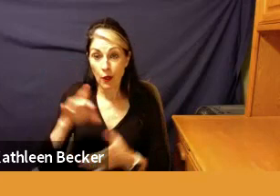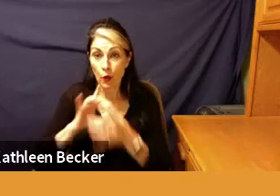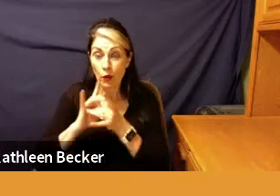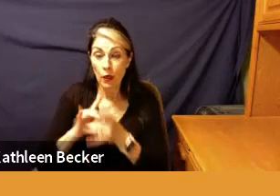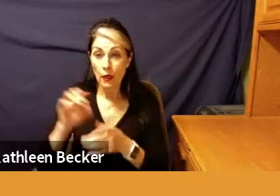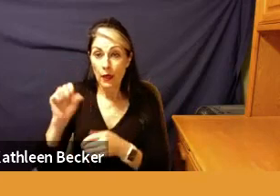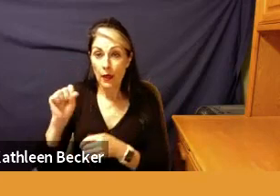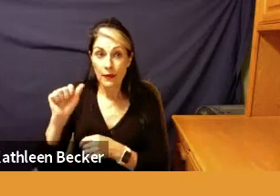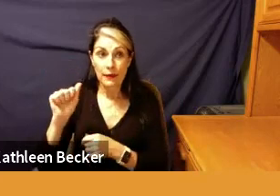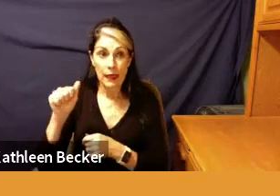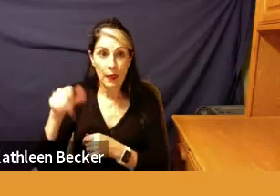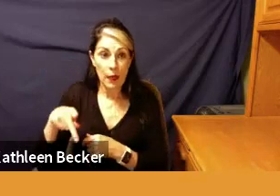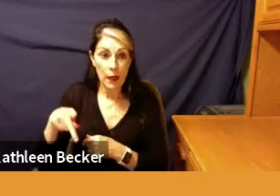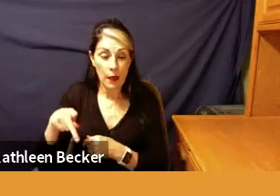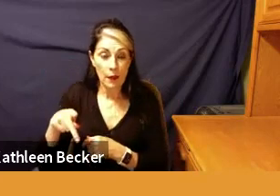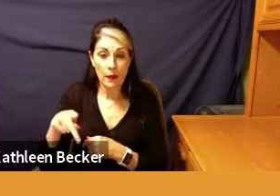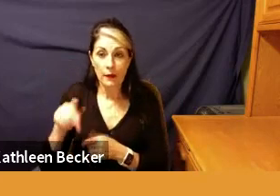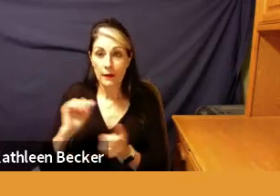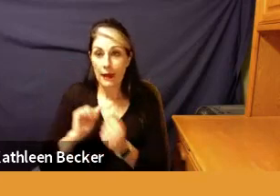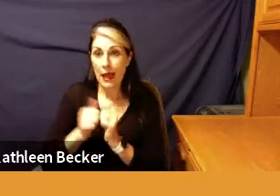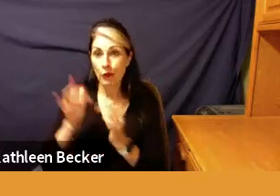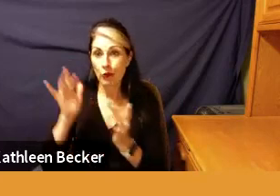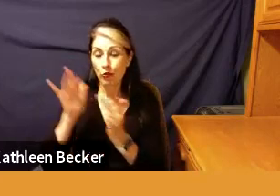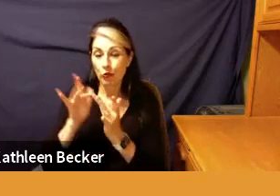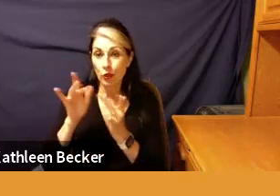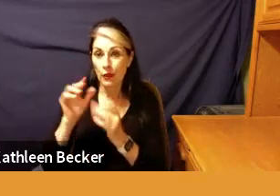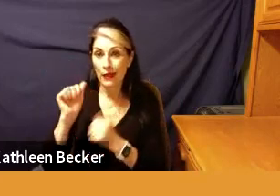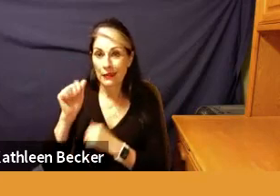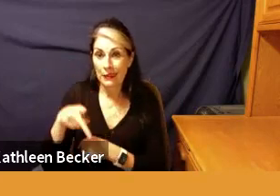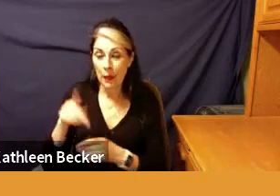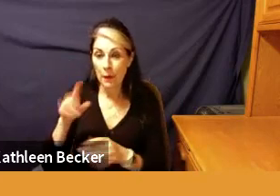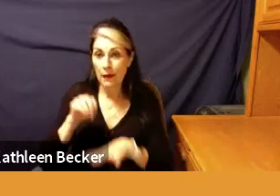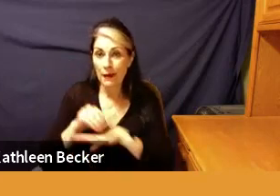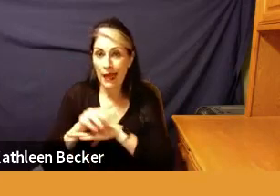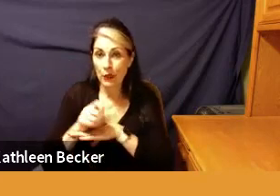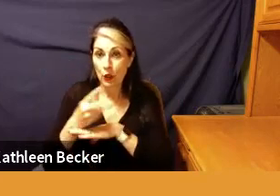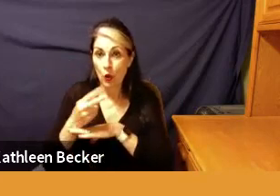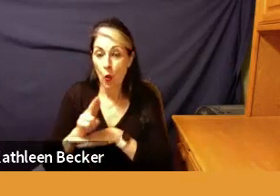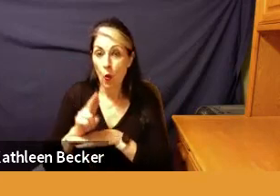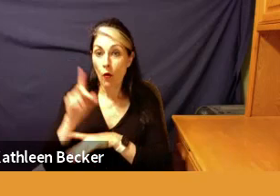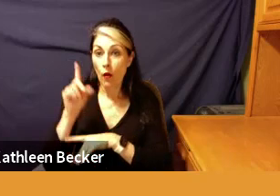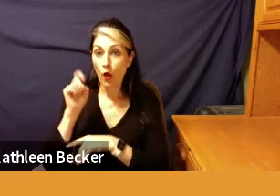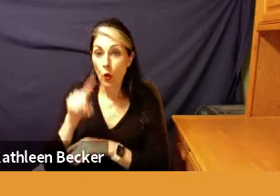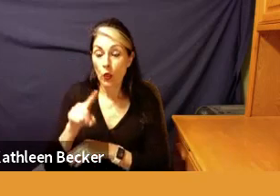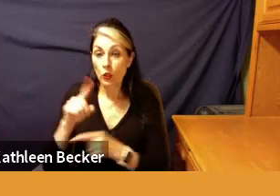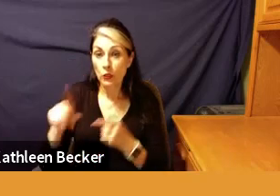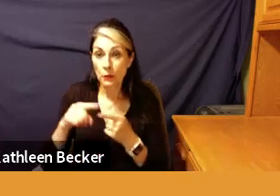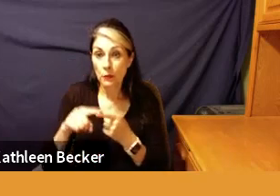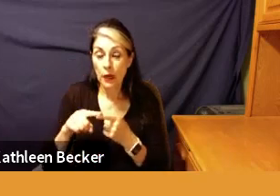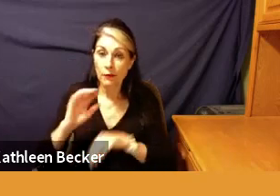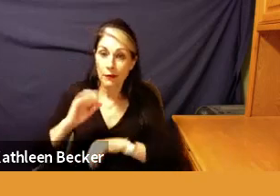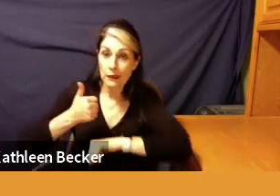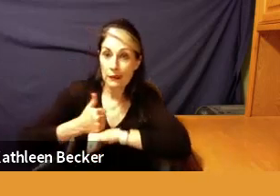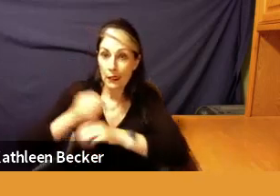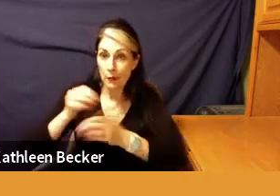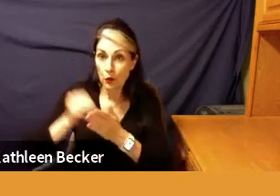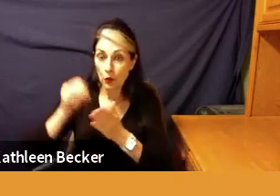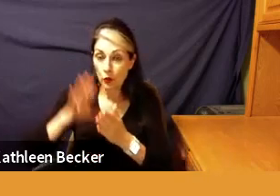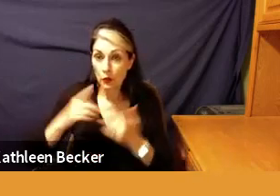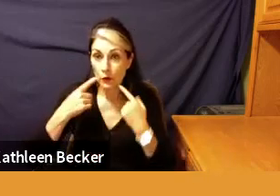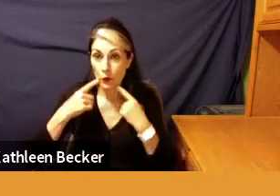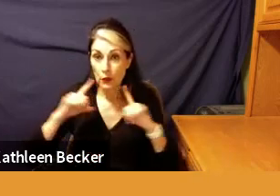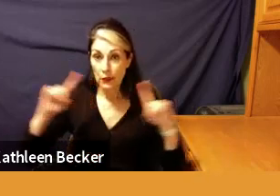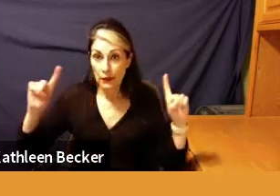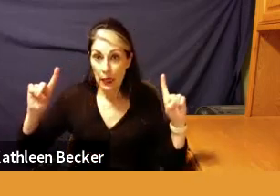SAP program and how to contact a SAP counselor, or a question about how to set up your student for